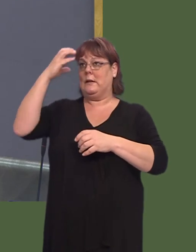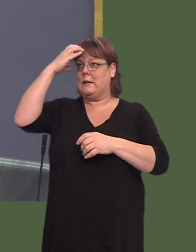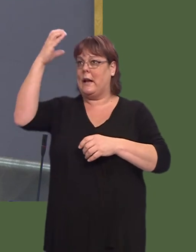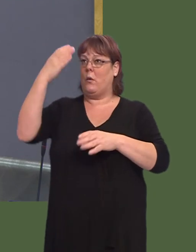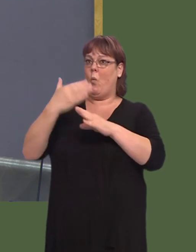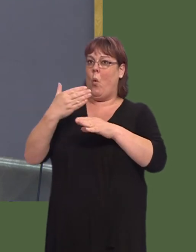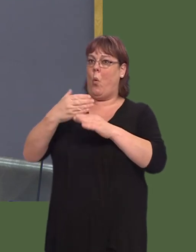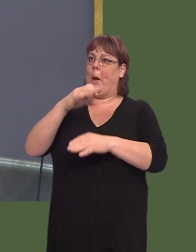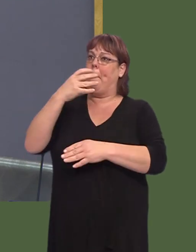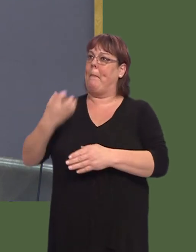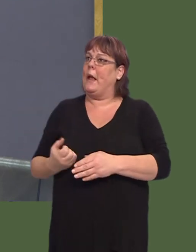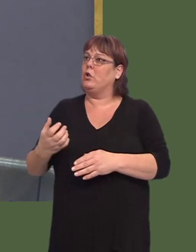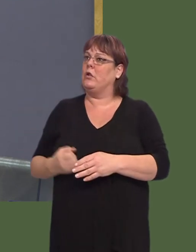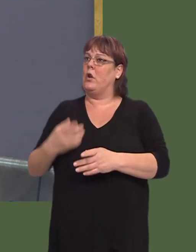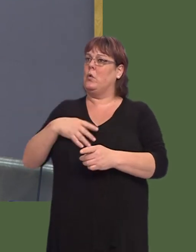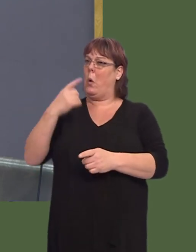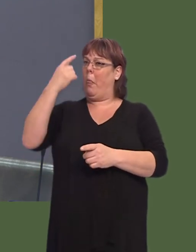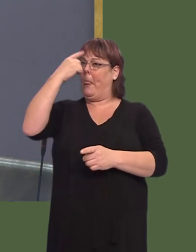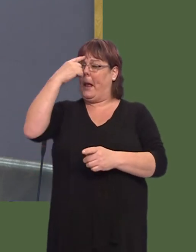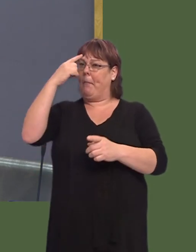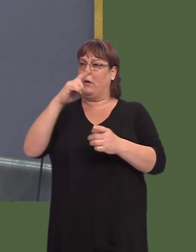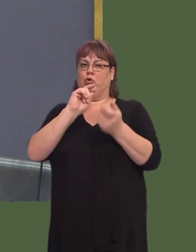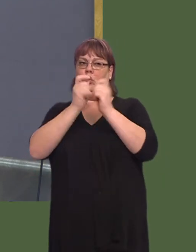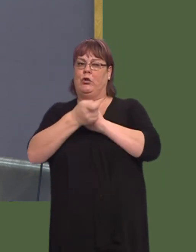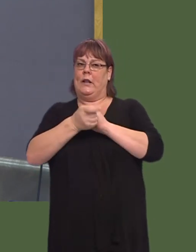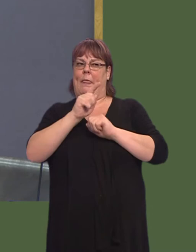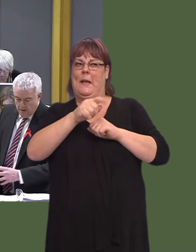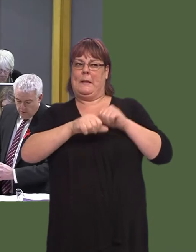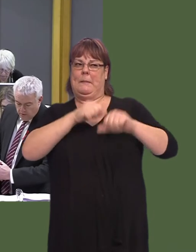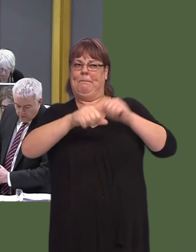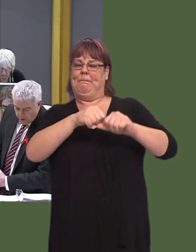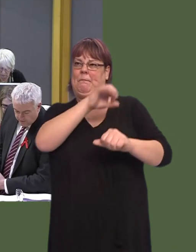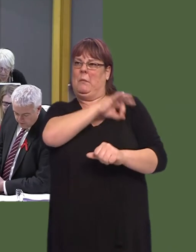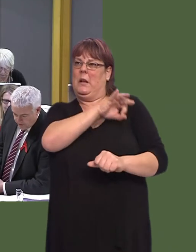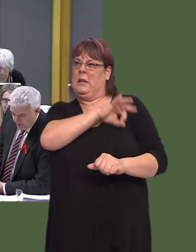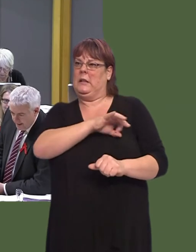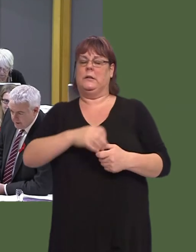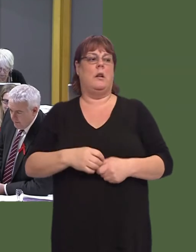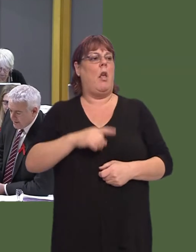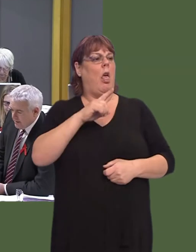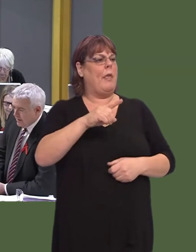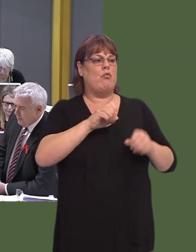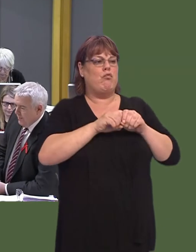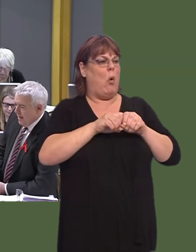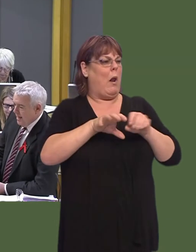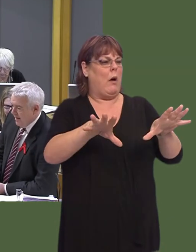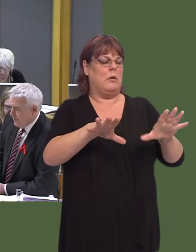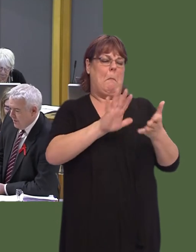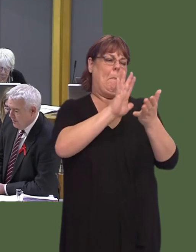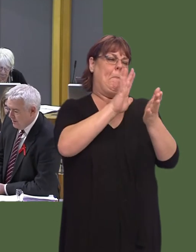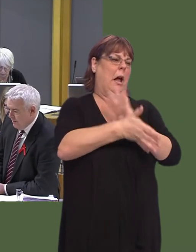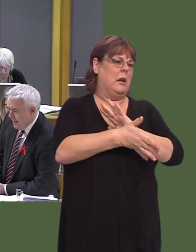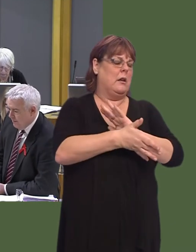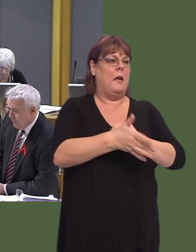Tory Government to rethink highly regressive and destructive policy? Well, the rollout of universal credit is a mess. People are